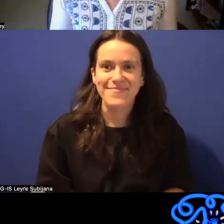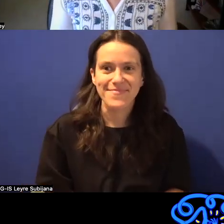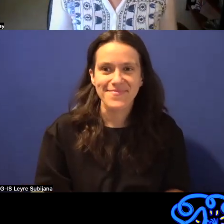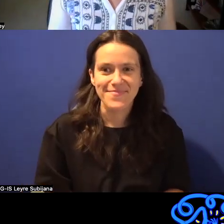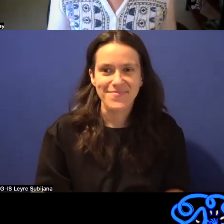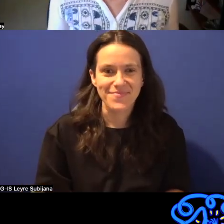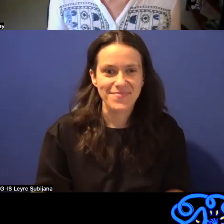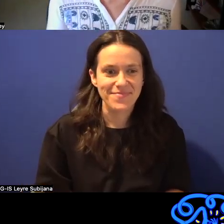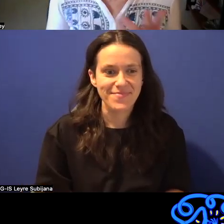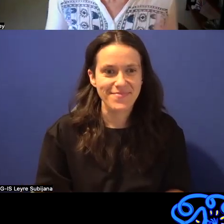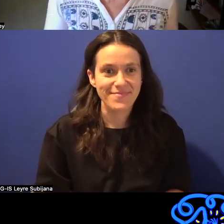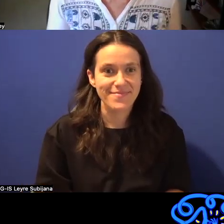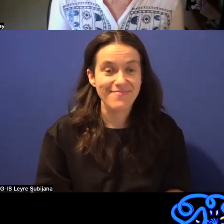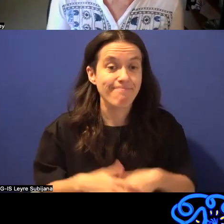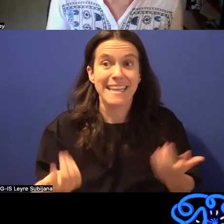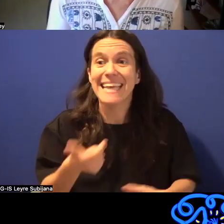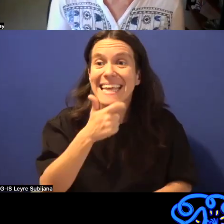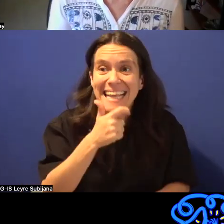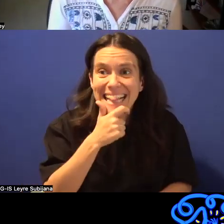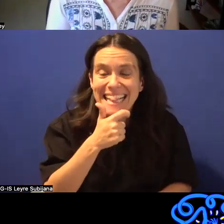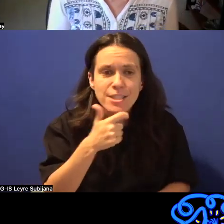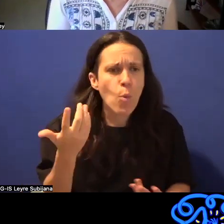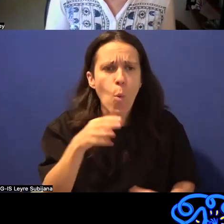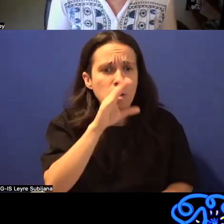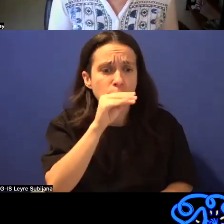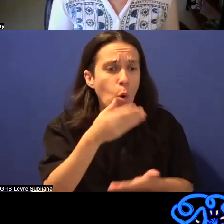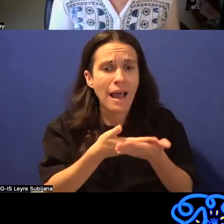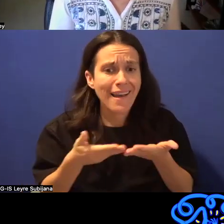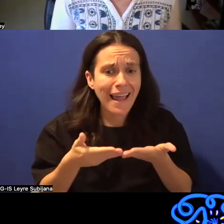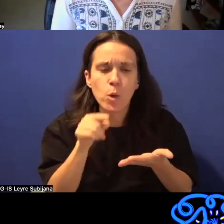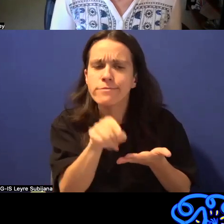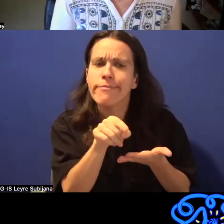In English or spoken languages, this would be something like